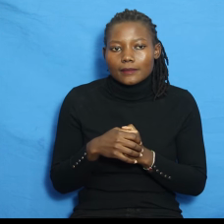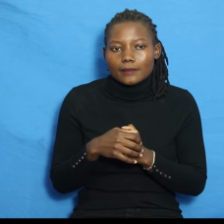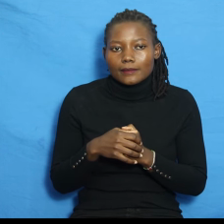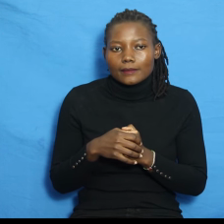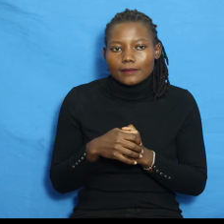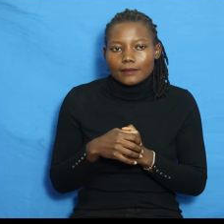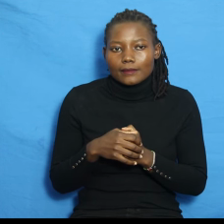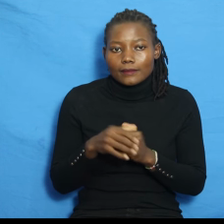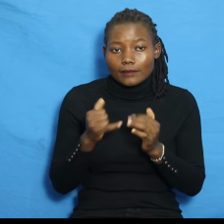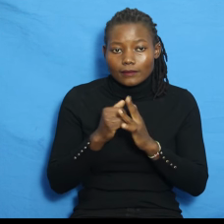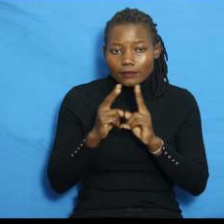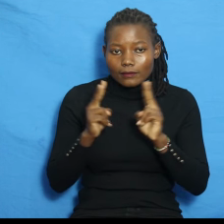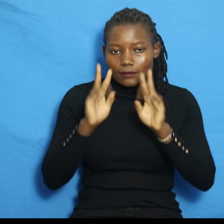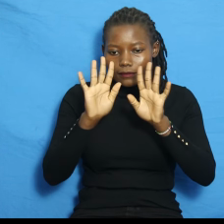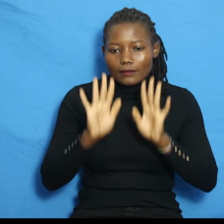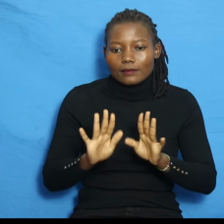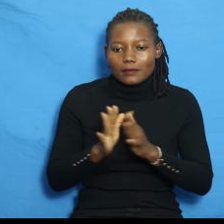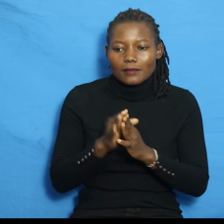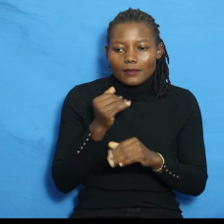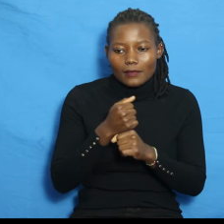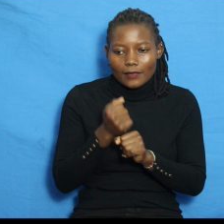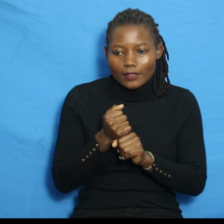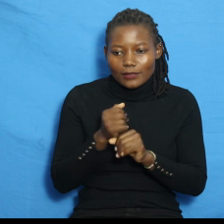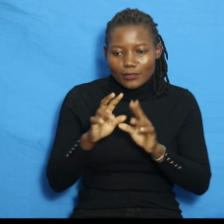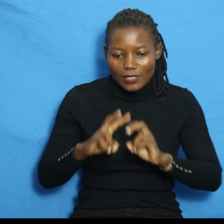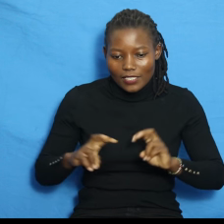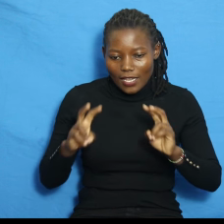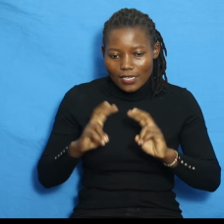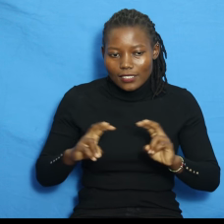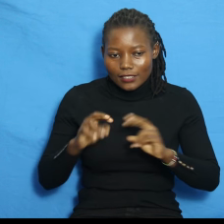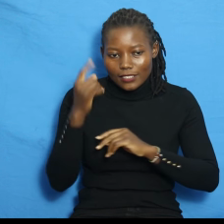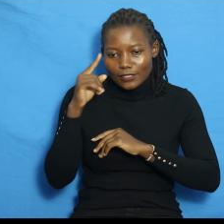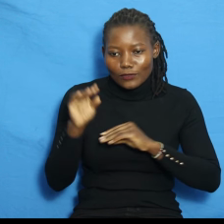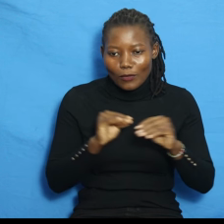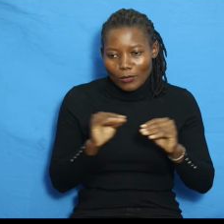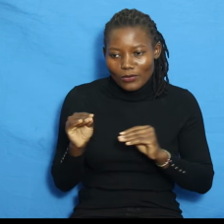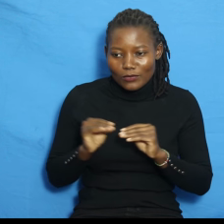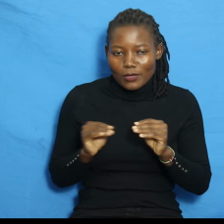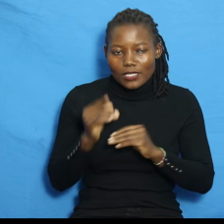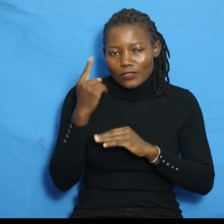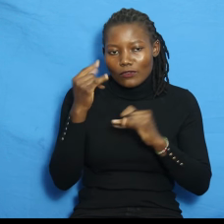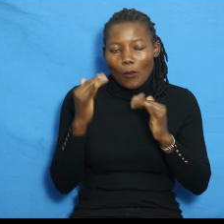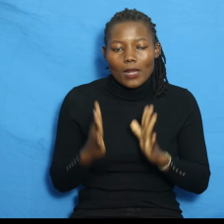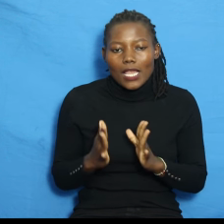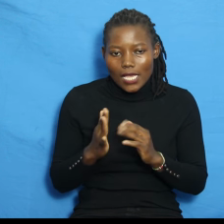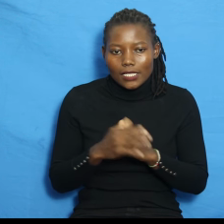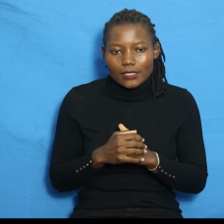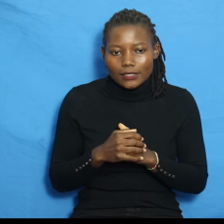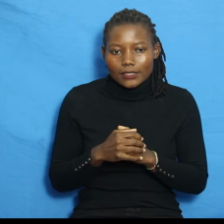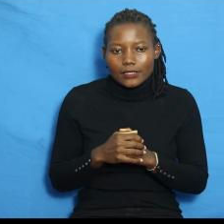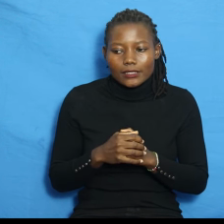uh, it is important to do an analysis of the movement for your athlete,